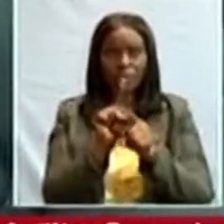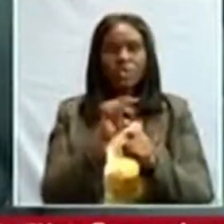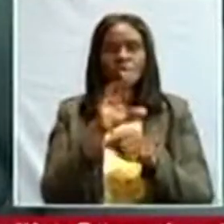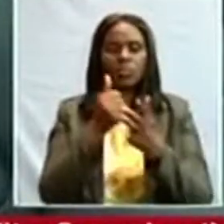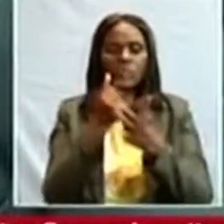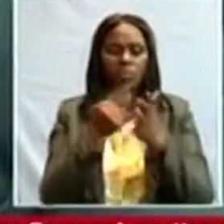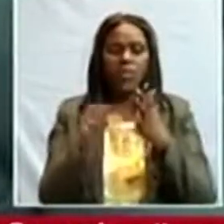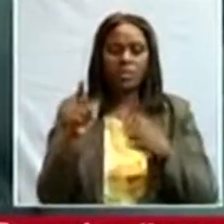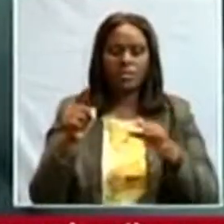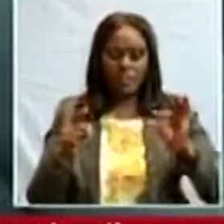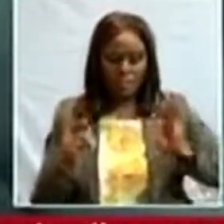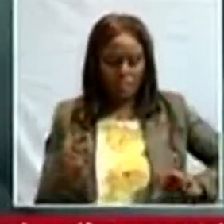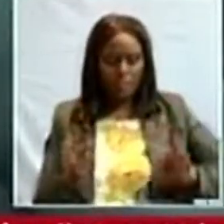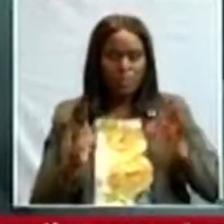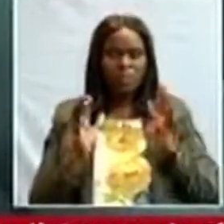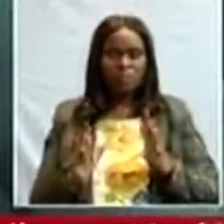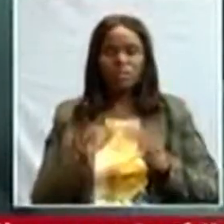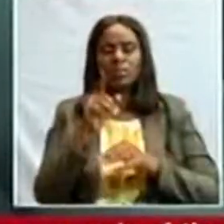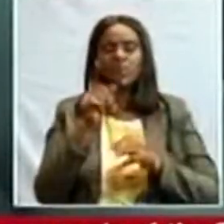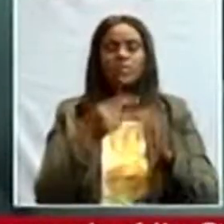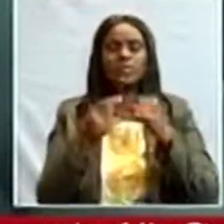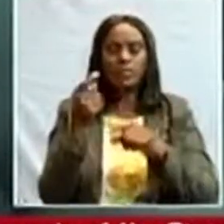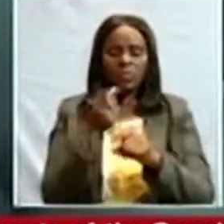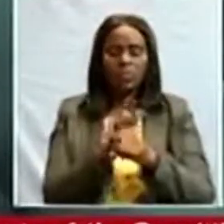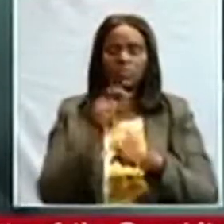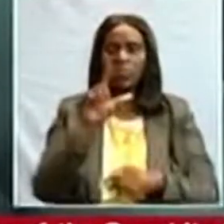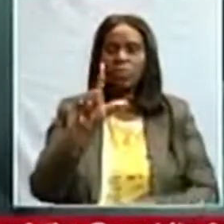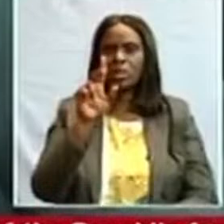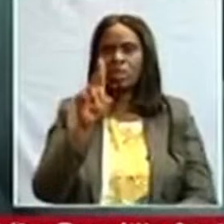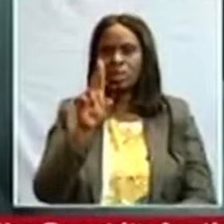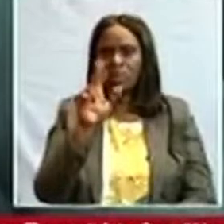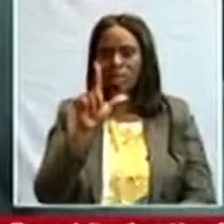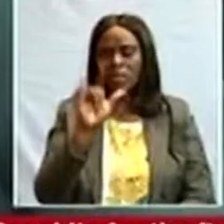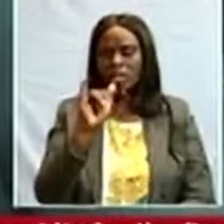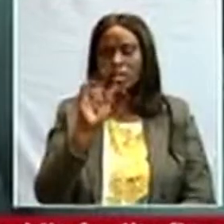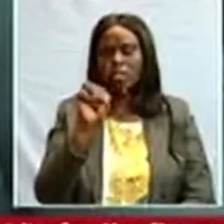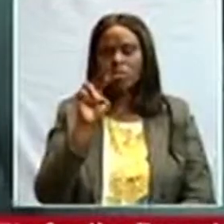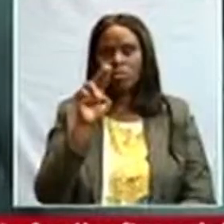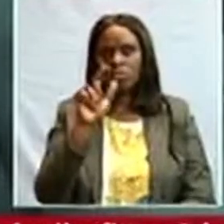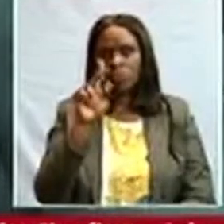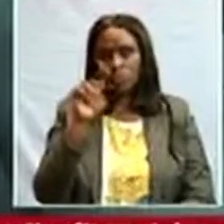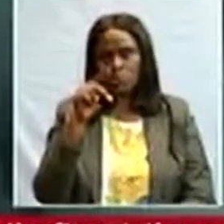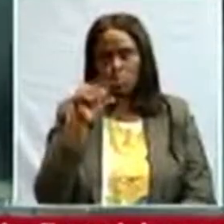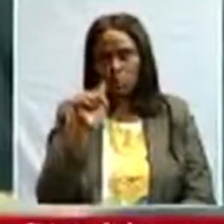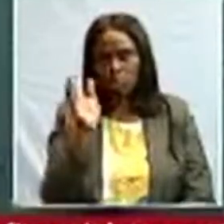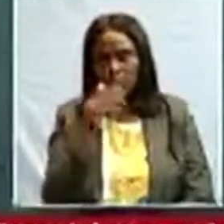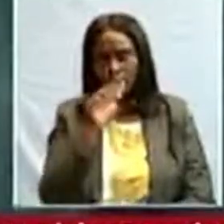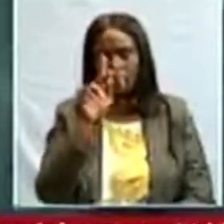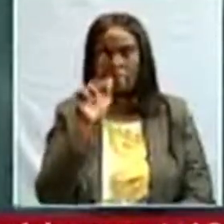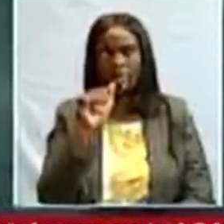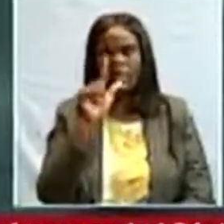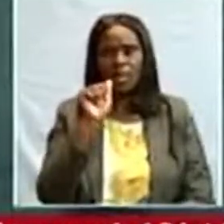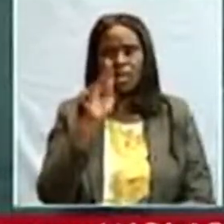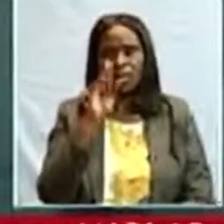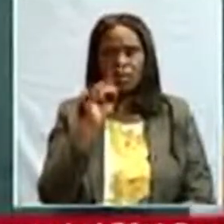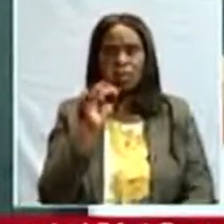These beneficiaries are coming from Limlunga, Kalavo, and Congo.